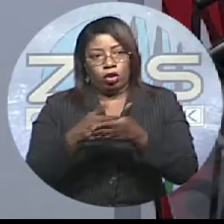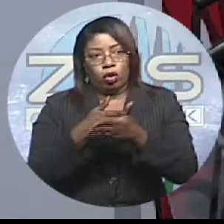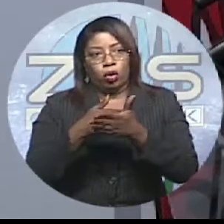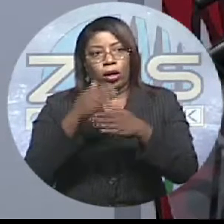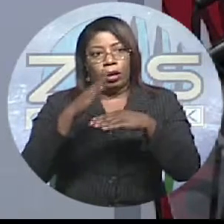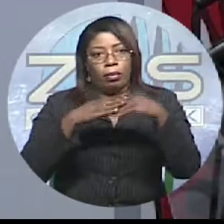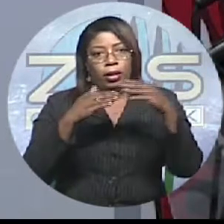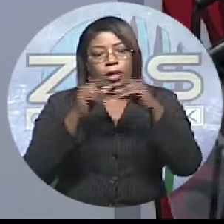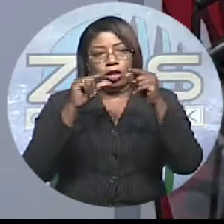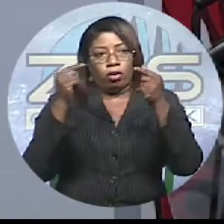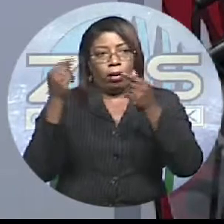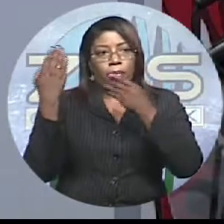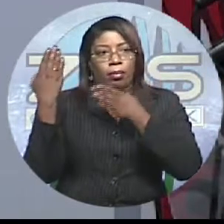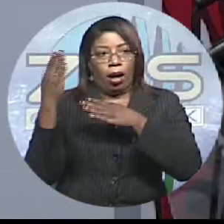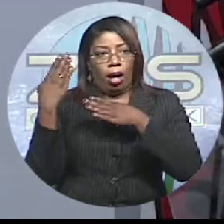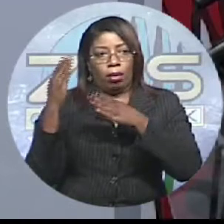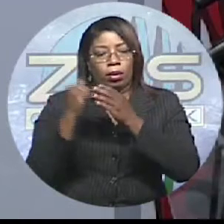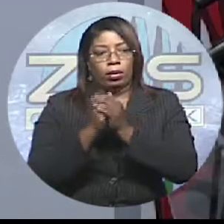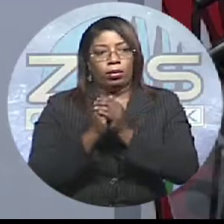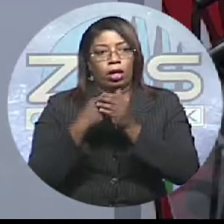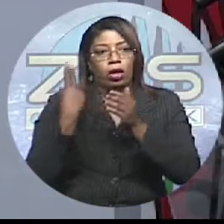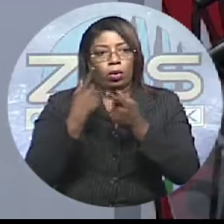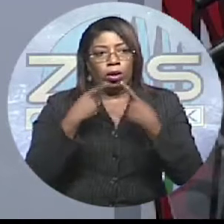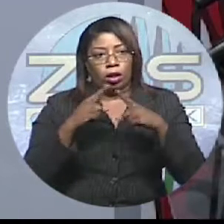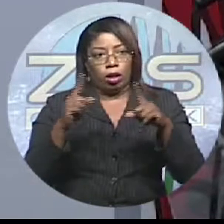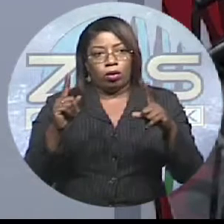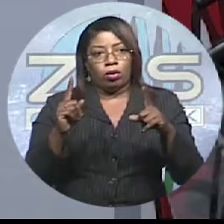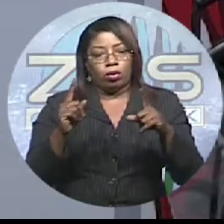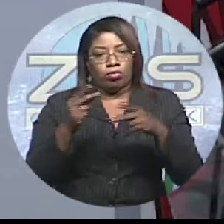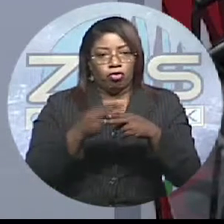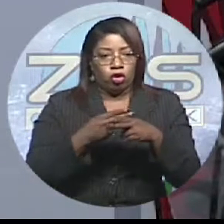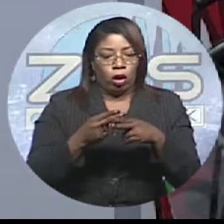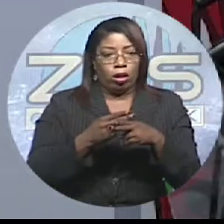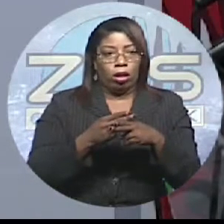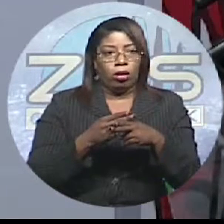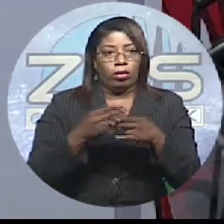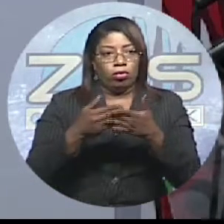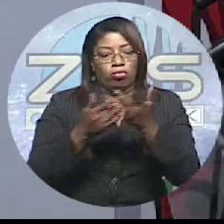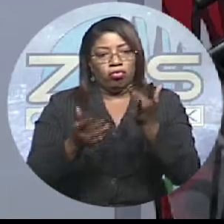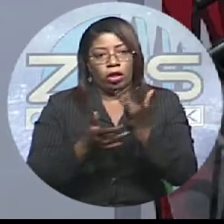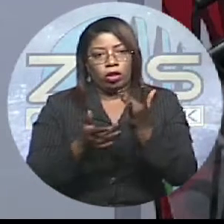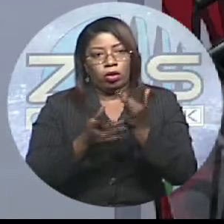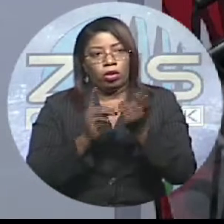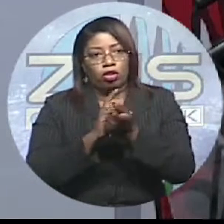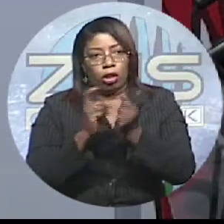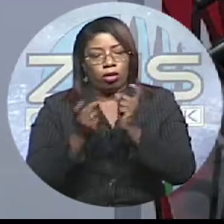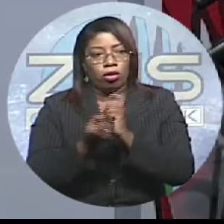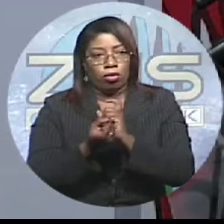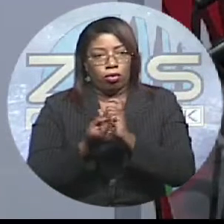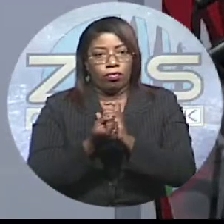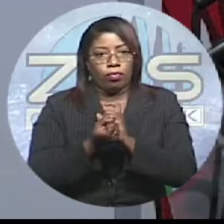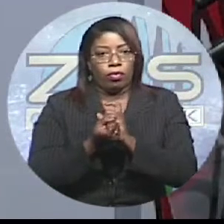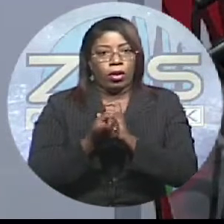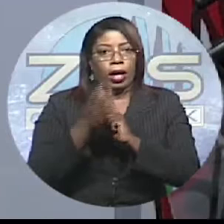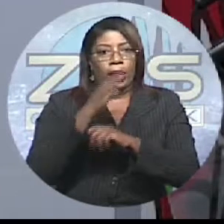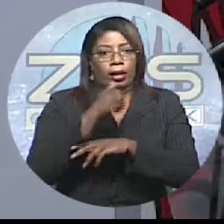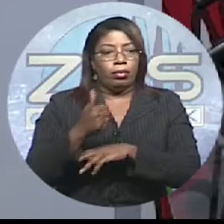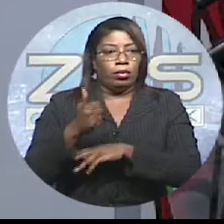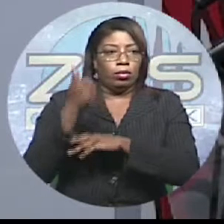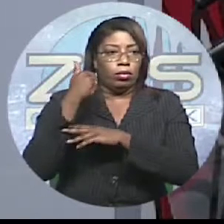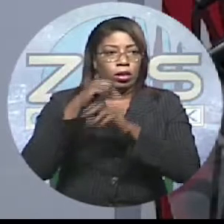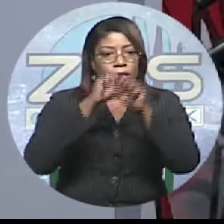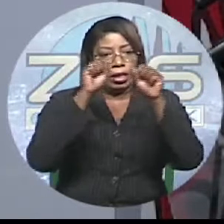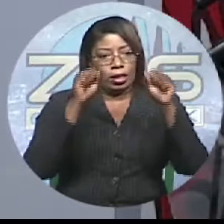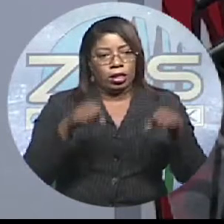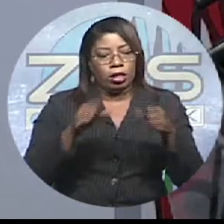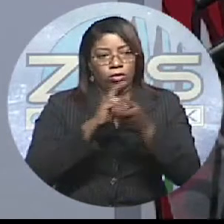Bahama. We will announce shortly significant technology upgrades and an administrative system upgrade